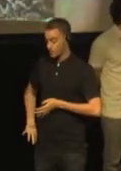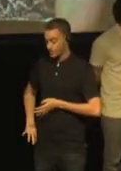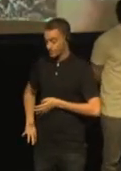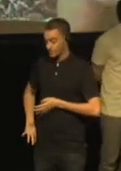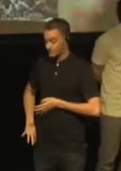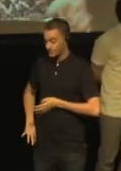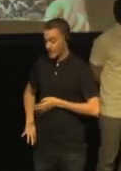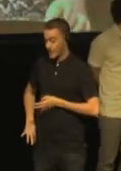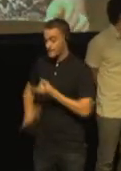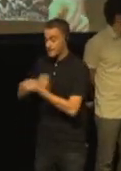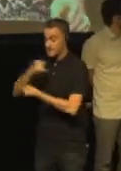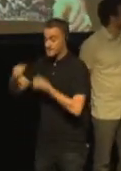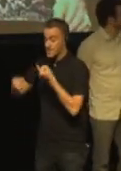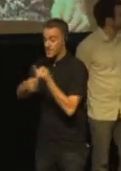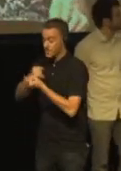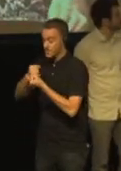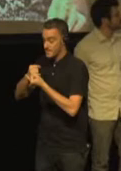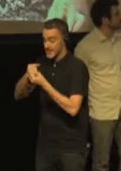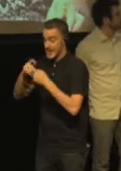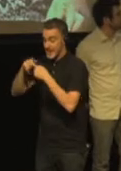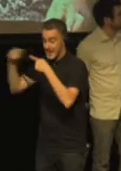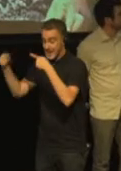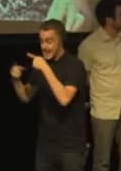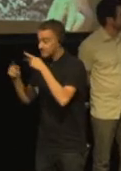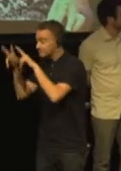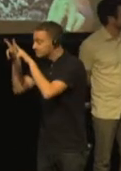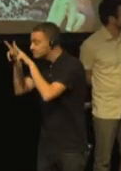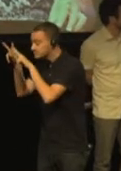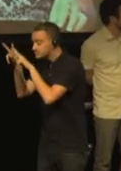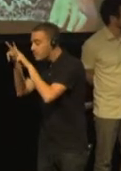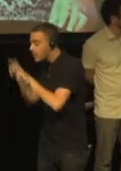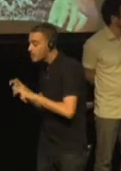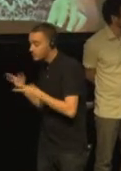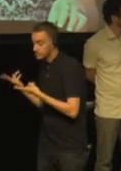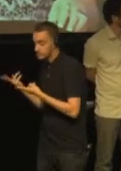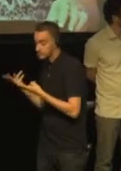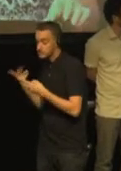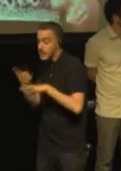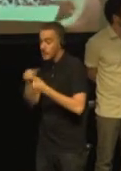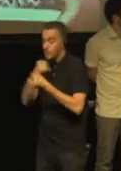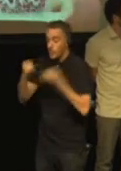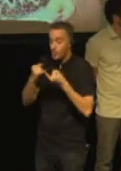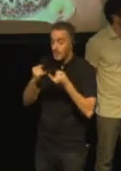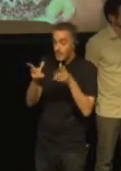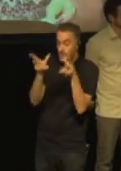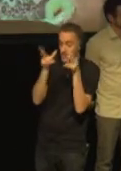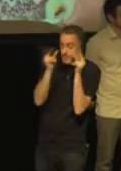facing and may ignore the fact that they have issues with their sight and hearing.